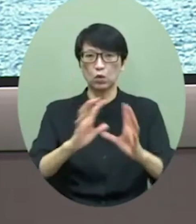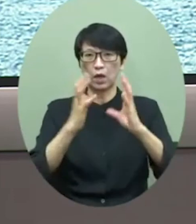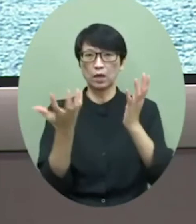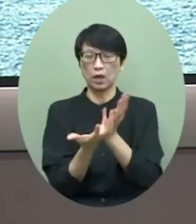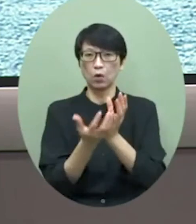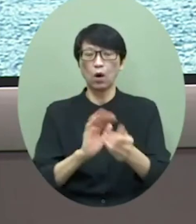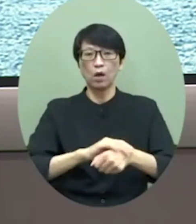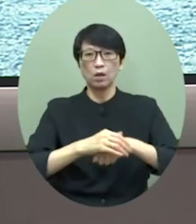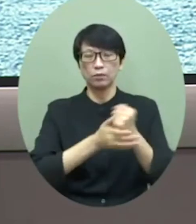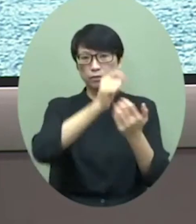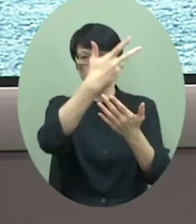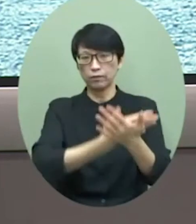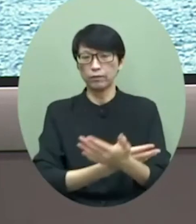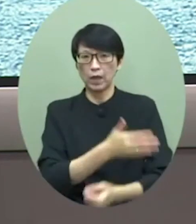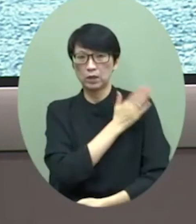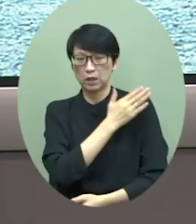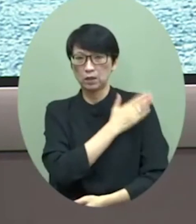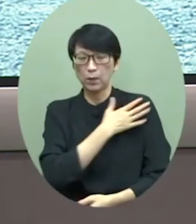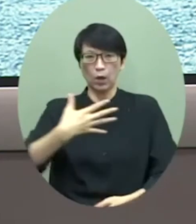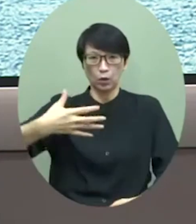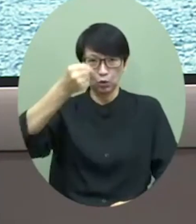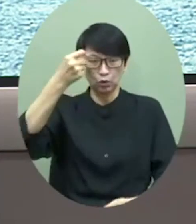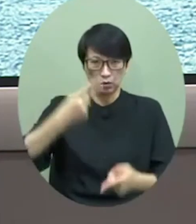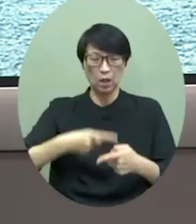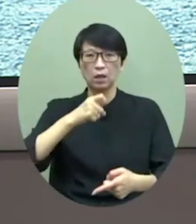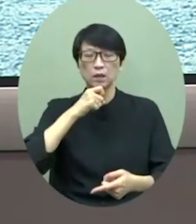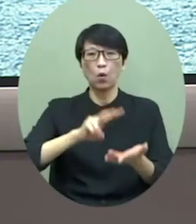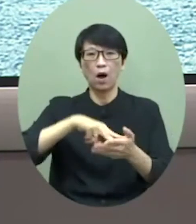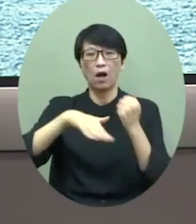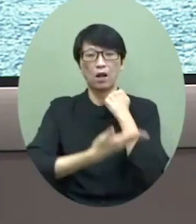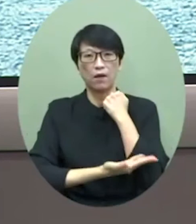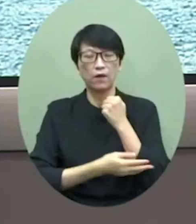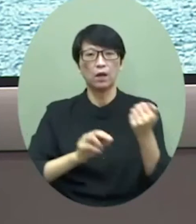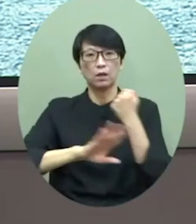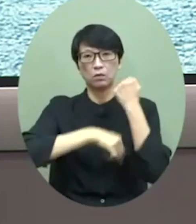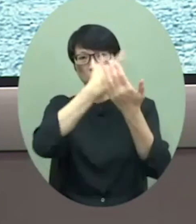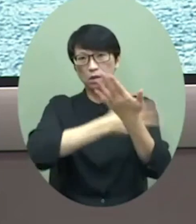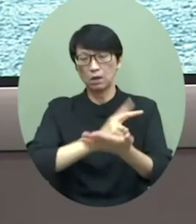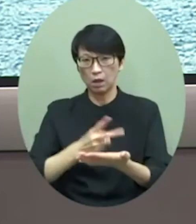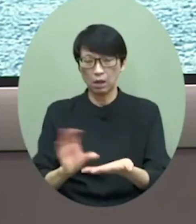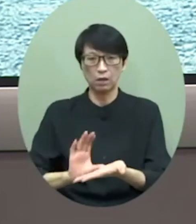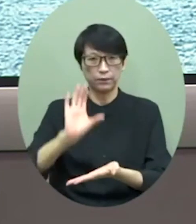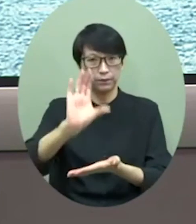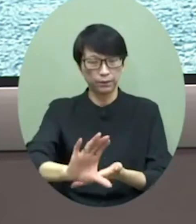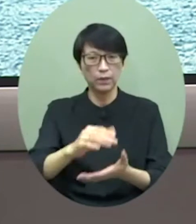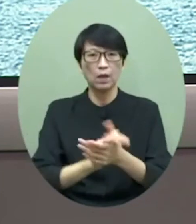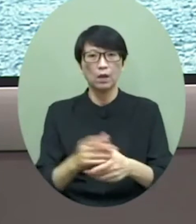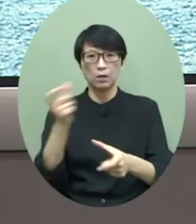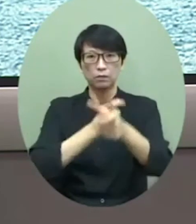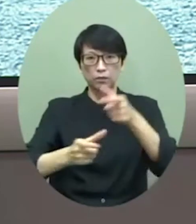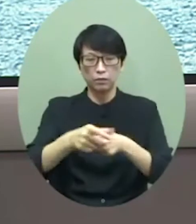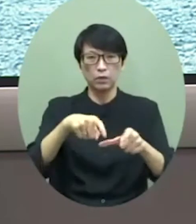winter. And another consideration is that the Legislative Council is an important organ. It has a constitutional status. It